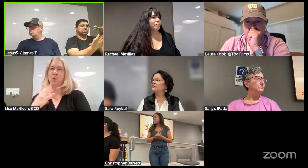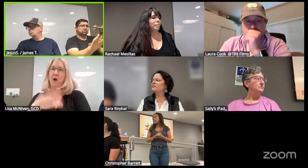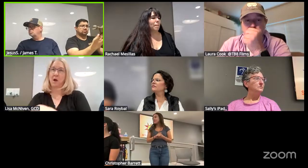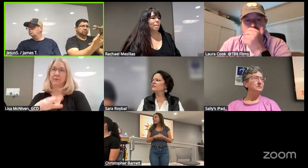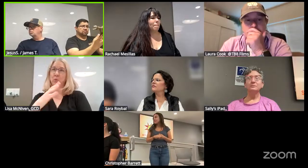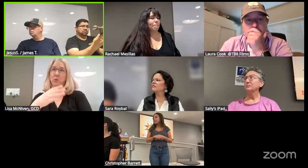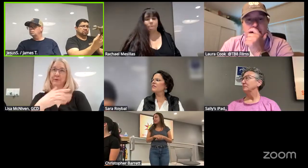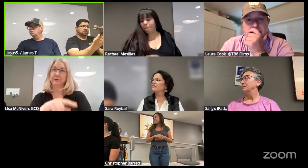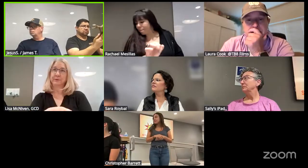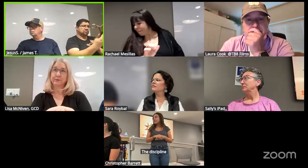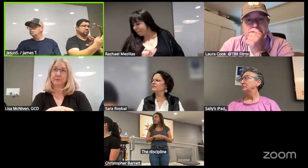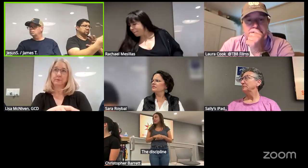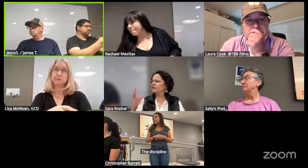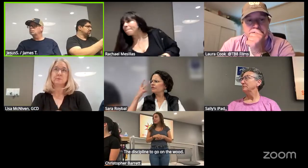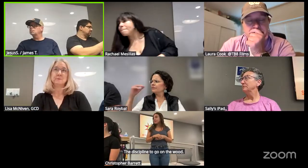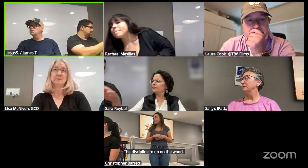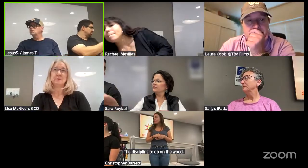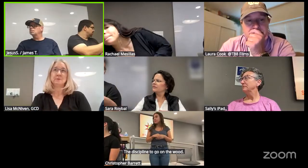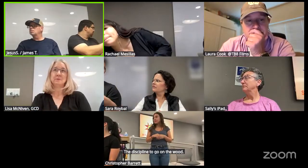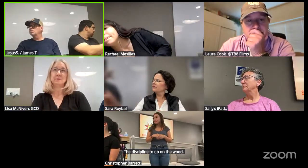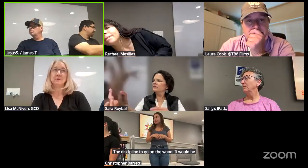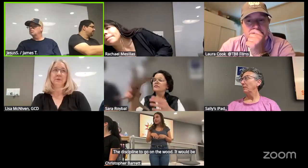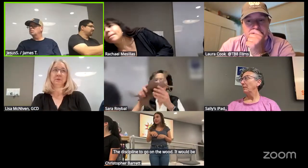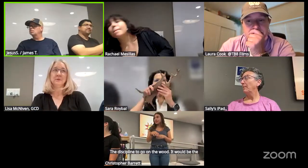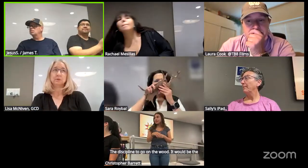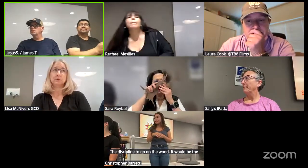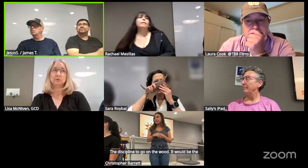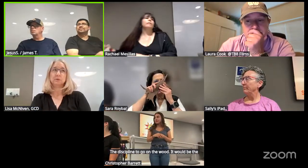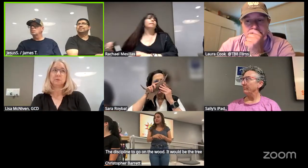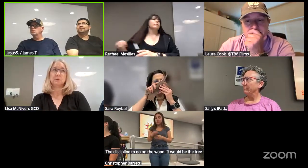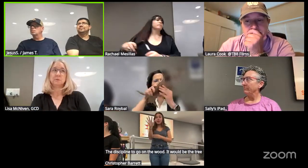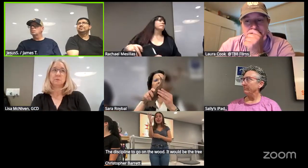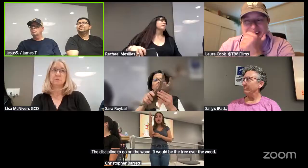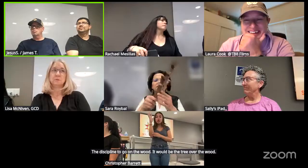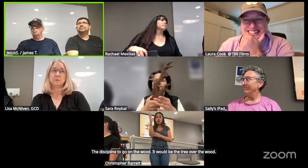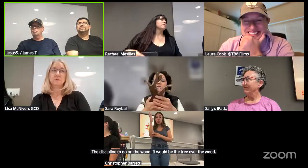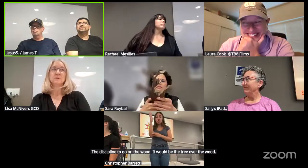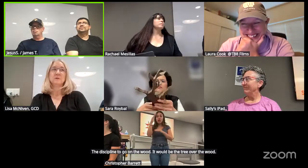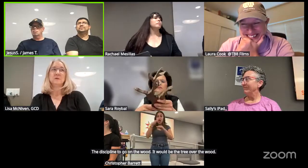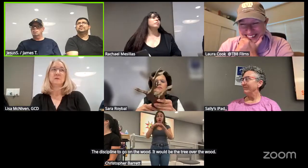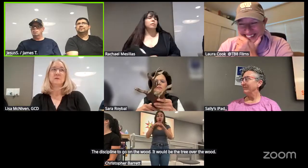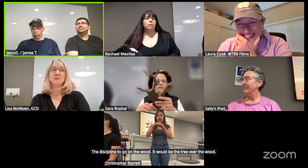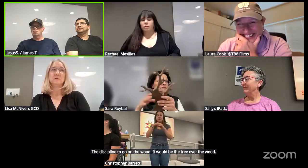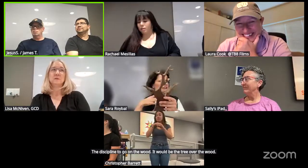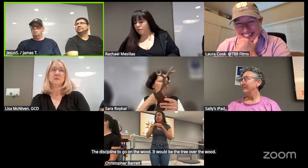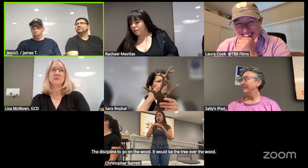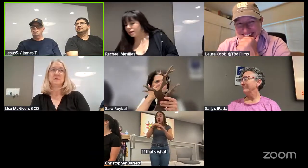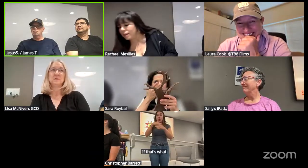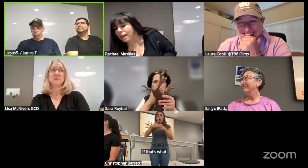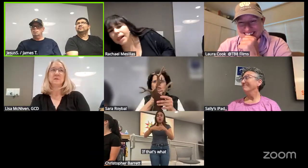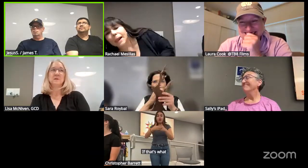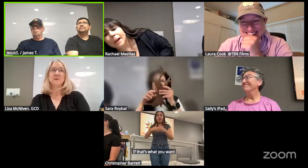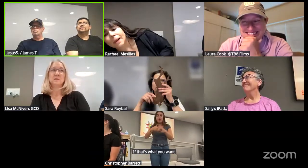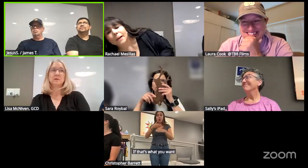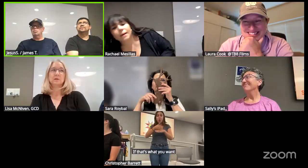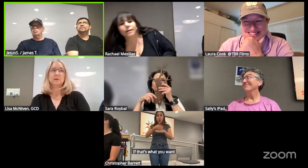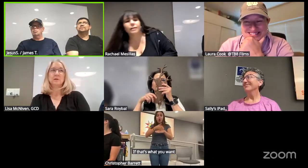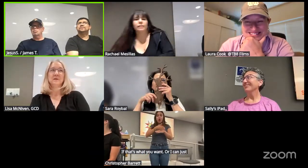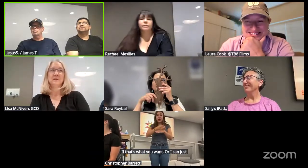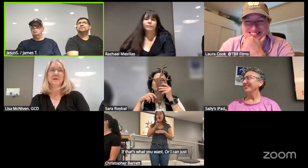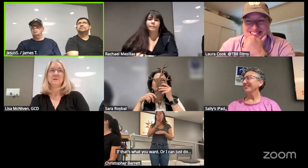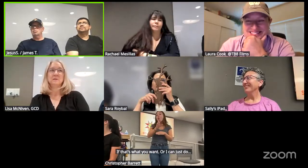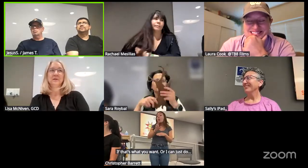Does this one go on the wood? it would be the tree over the wood. If that's what you want, or I can just do.